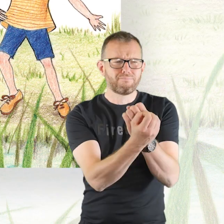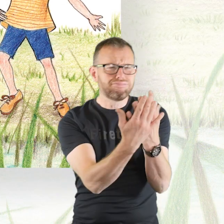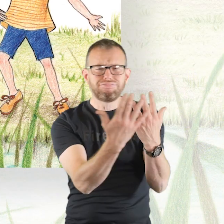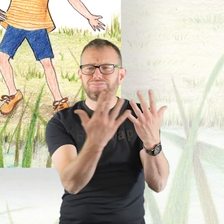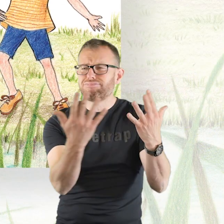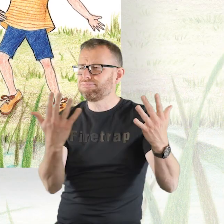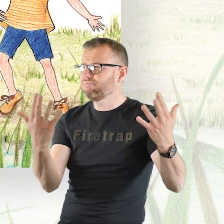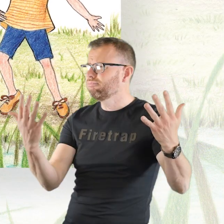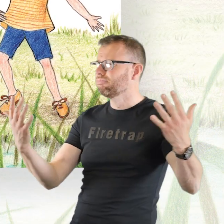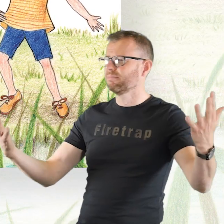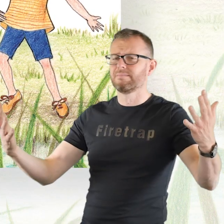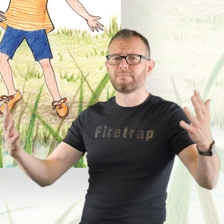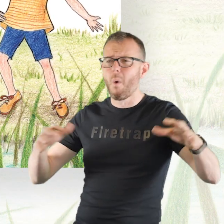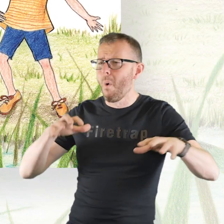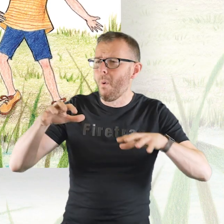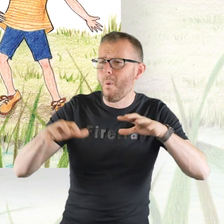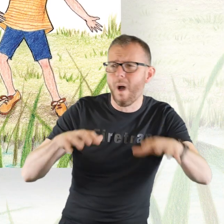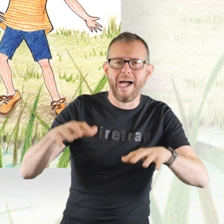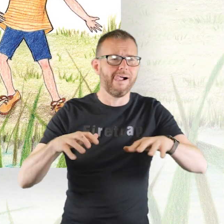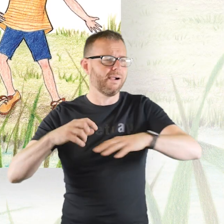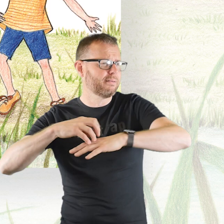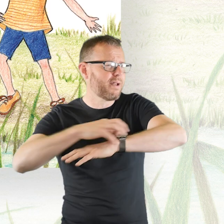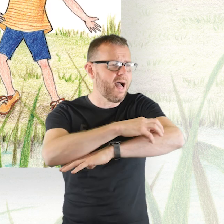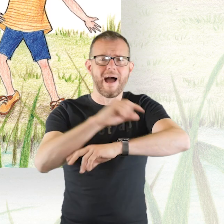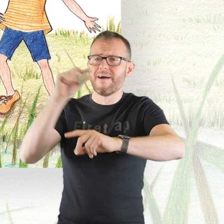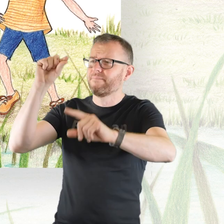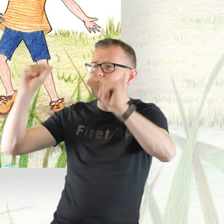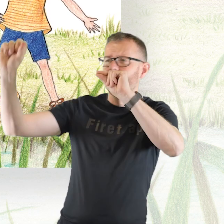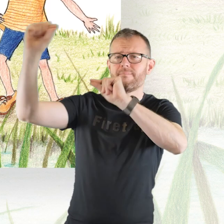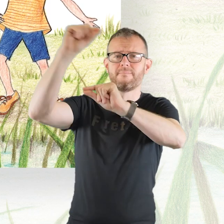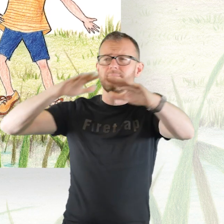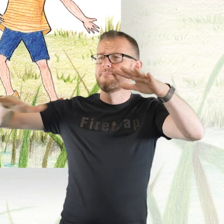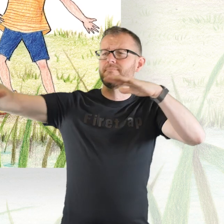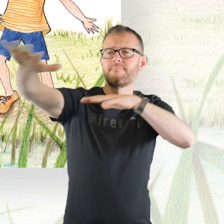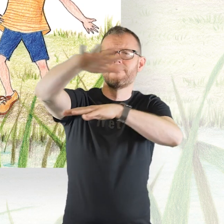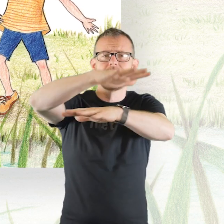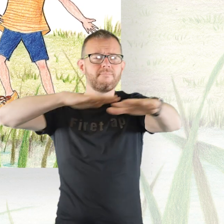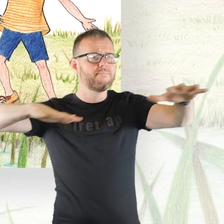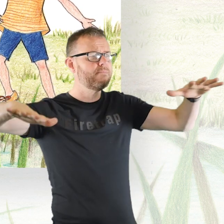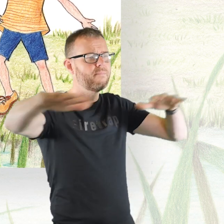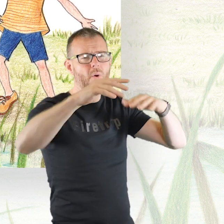There's a lot of wildlife at Lakenheath Nature Reserve.